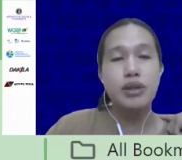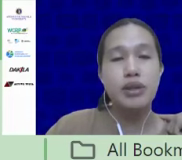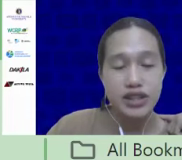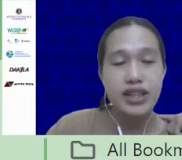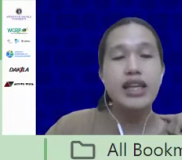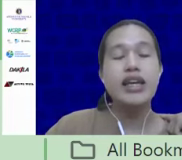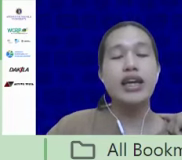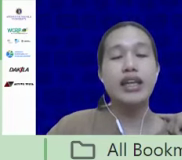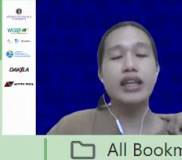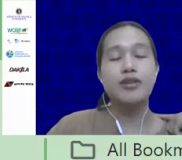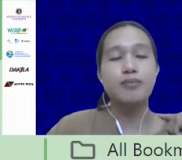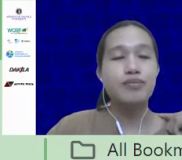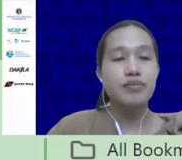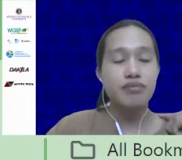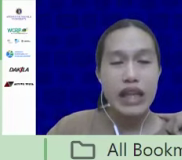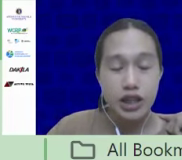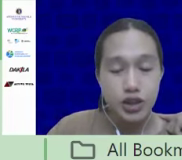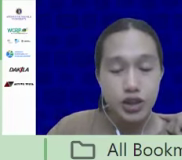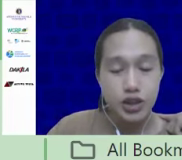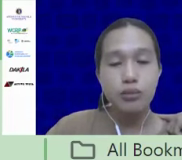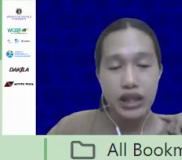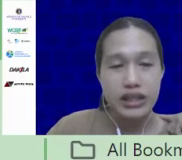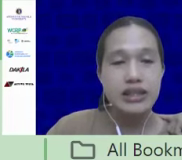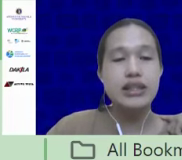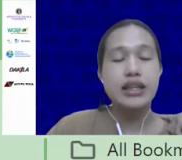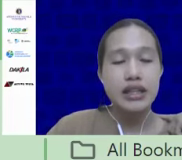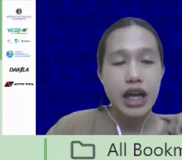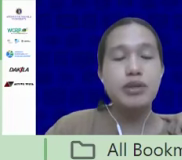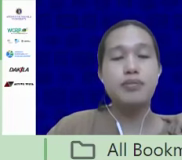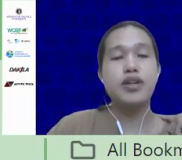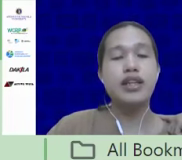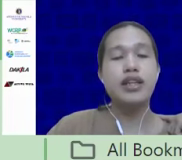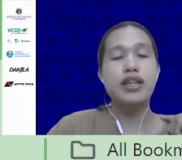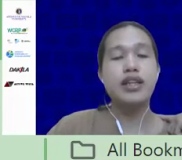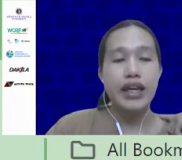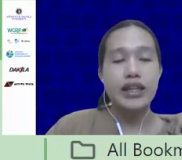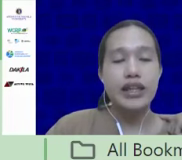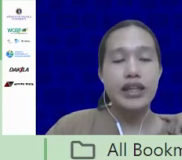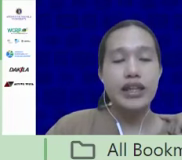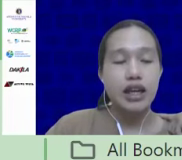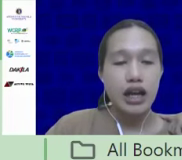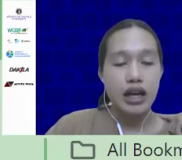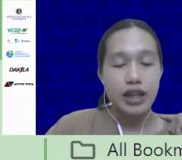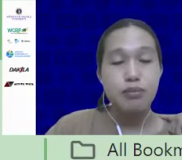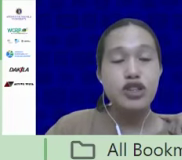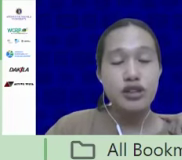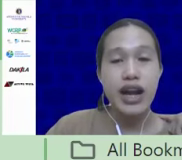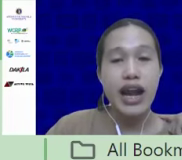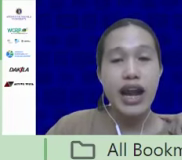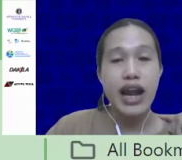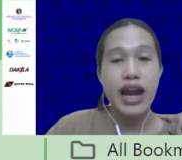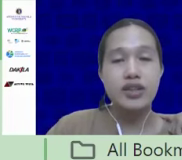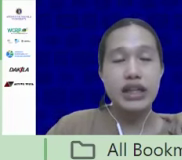be beneficial in educating communities, young people, and in pushing